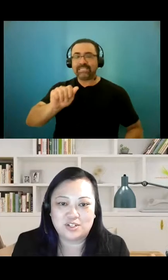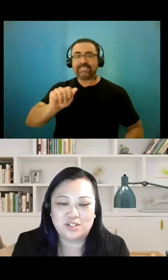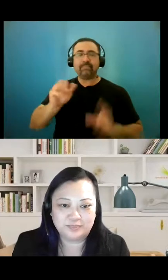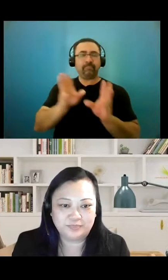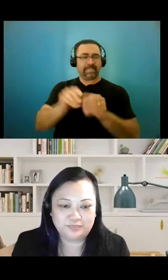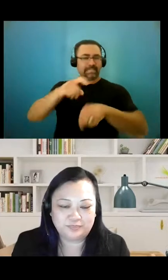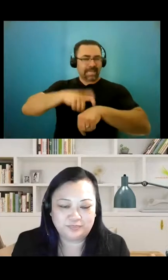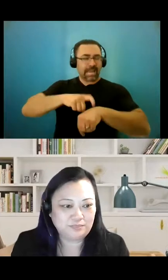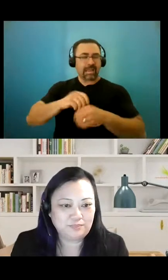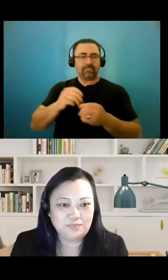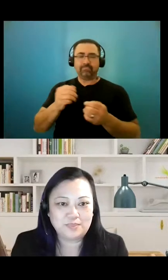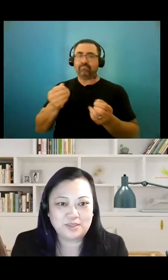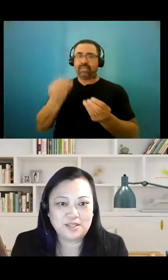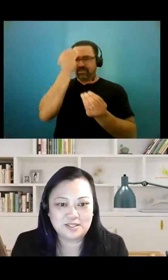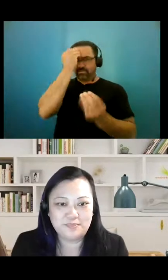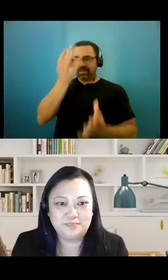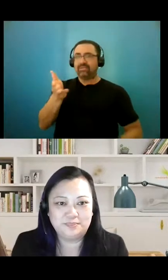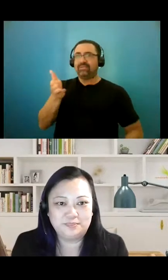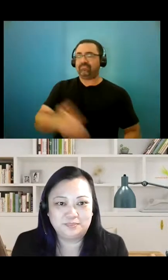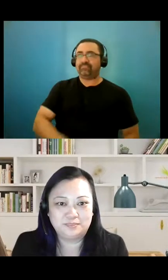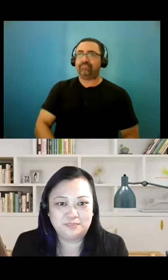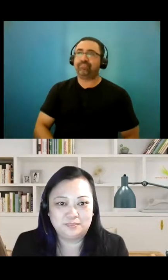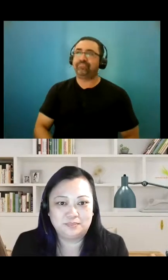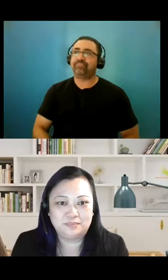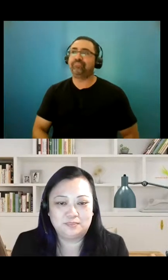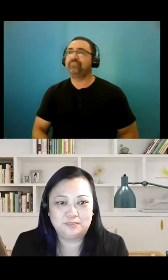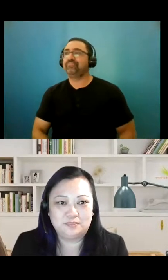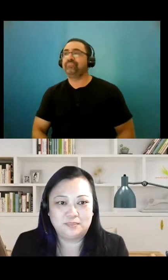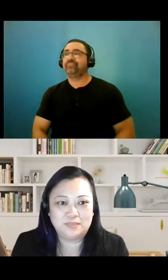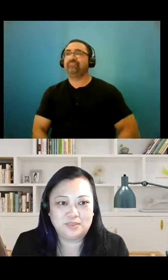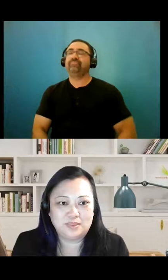Hubs initiative. Next slide.